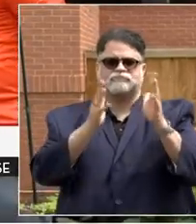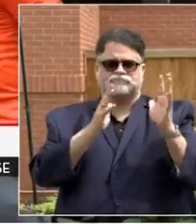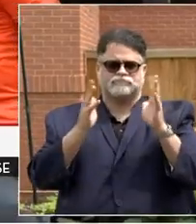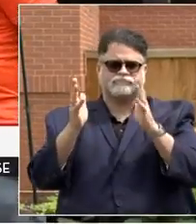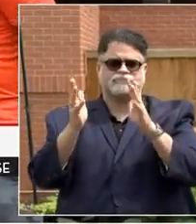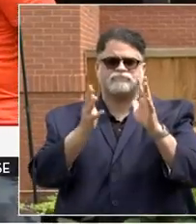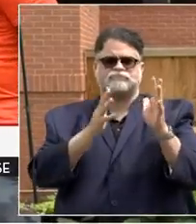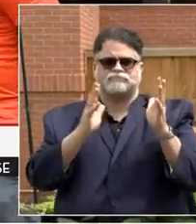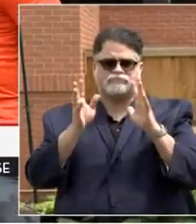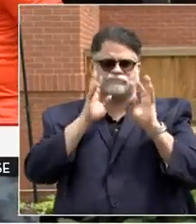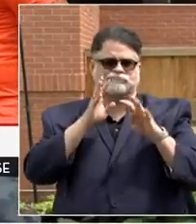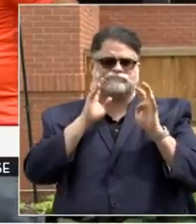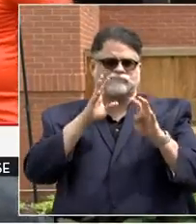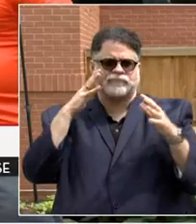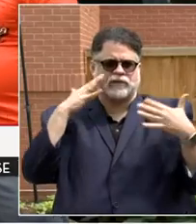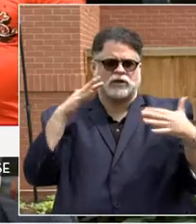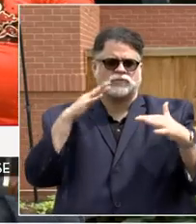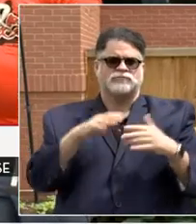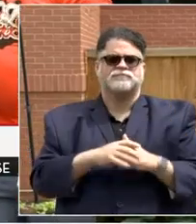Thank you.